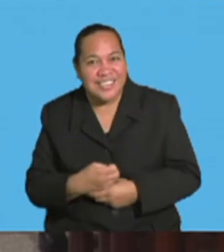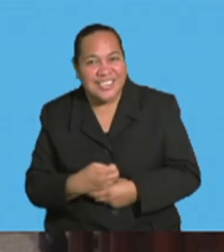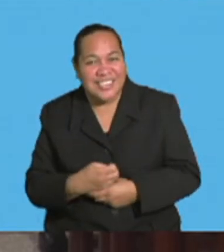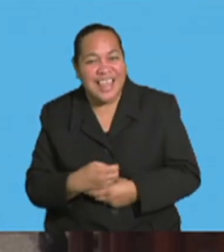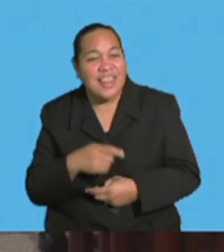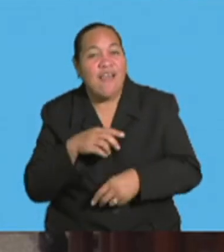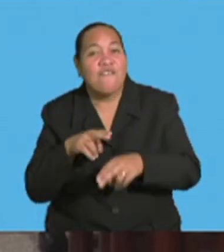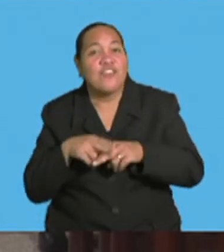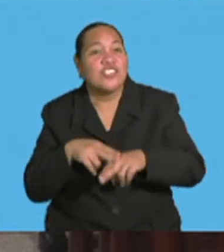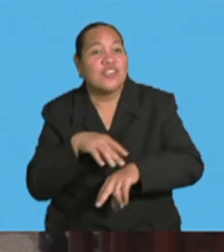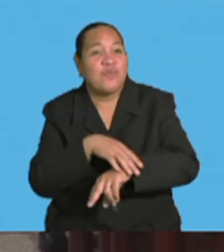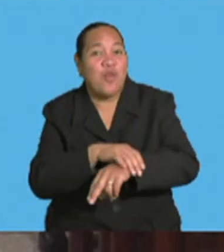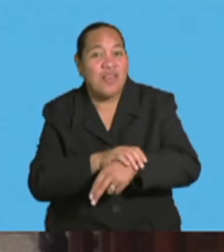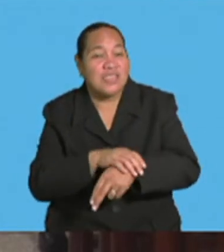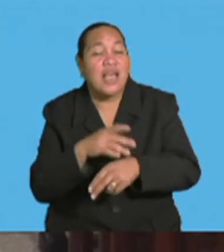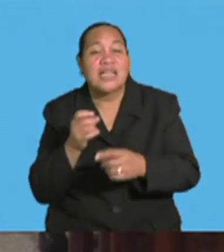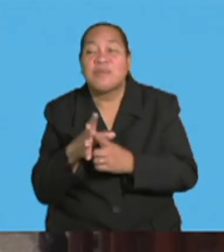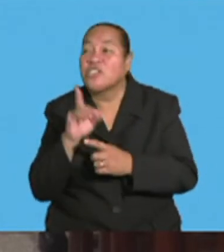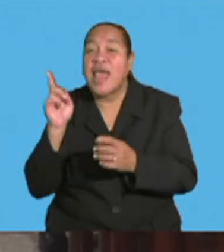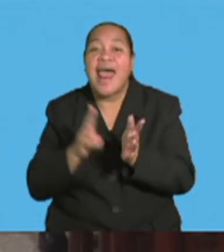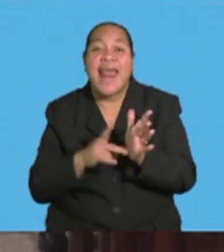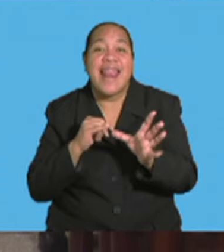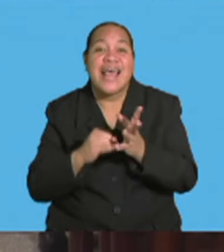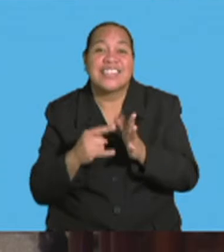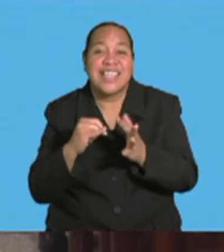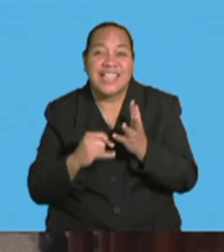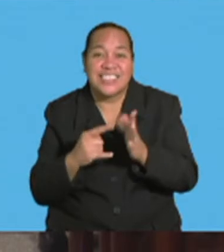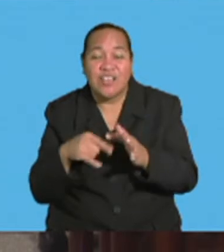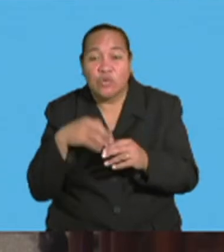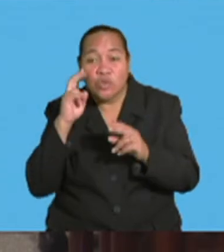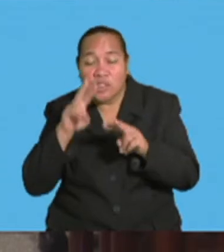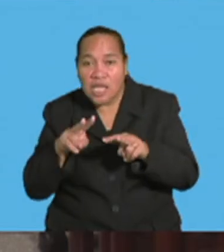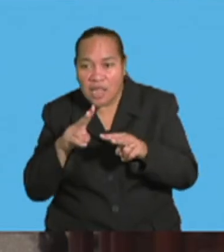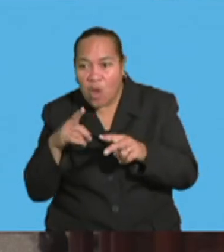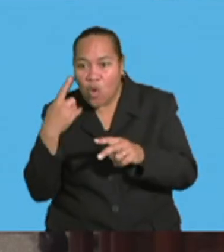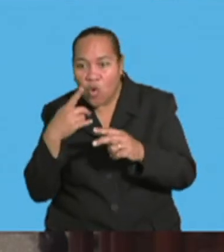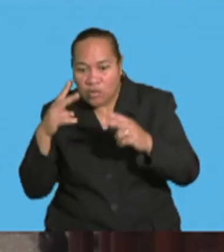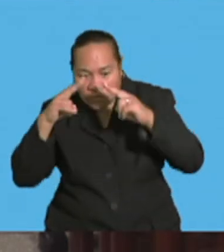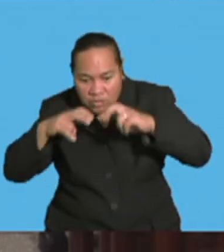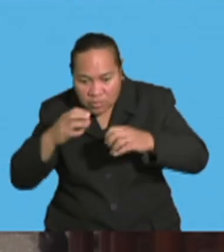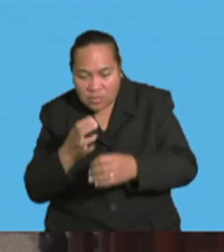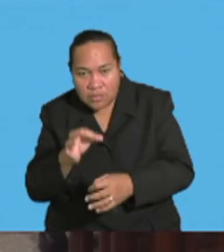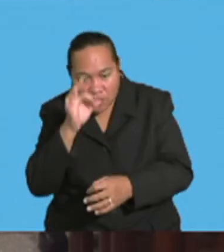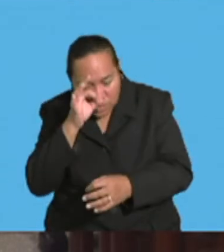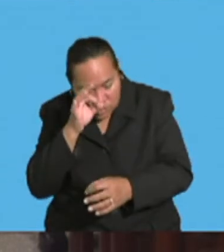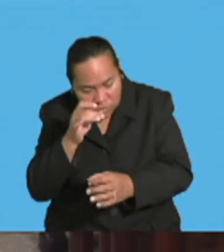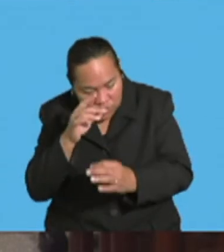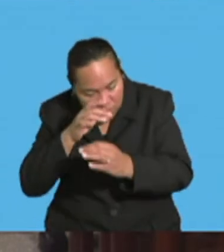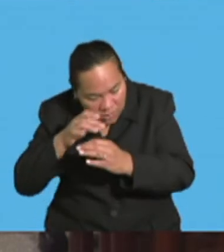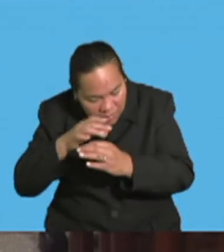the Fiji Police Force, particularly in Sese, and you will see that particularly the forensics unit, they even have the pathology